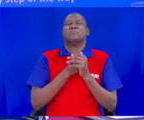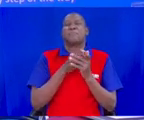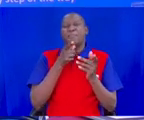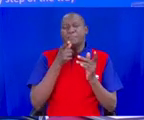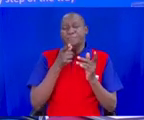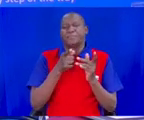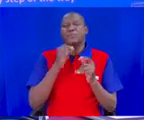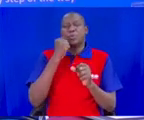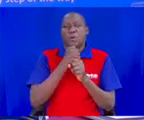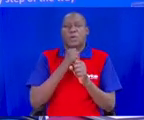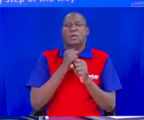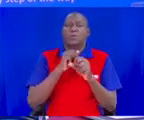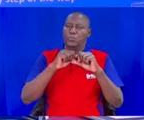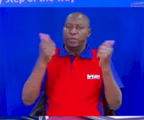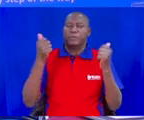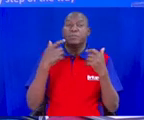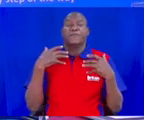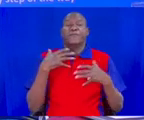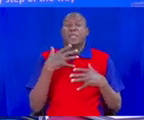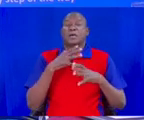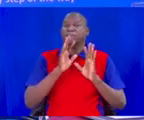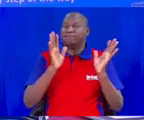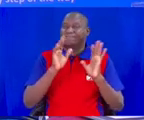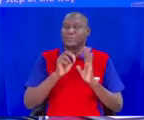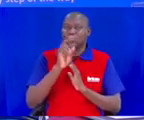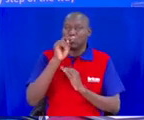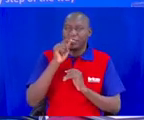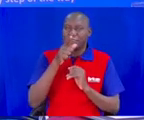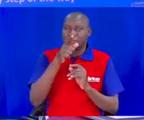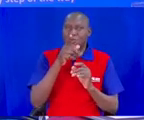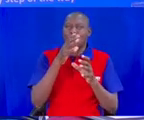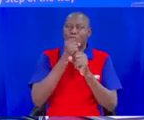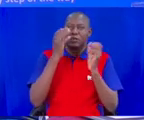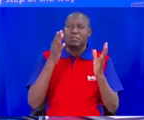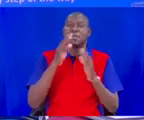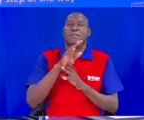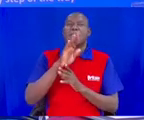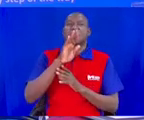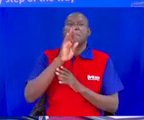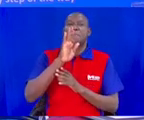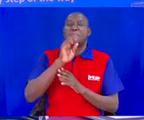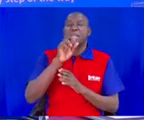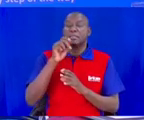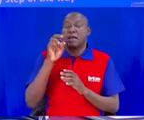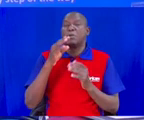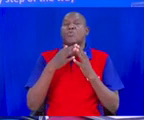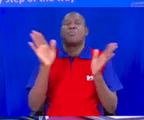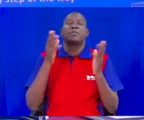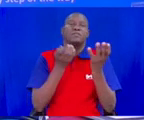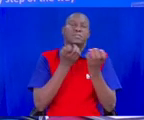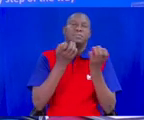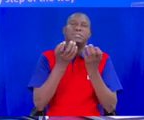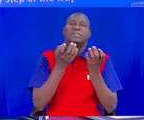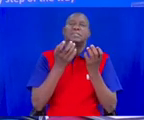should. So fear not, unit holders. Britam is open for business even in the face of the pandemic. And we have